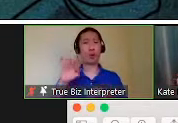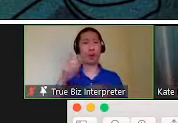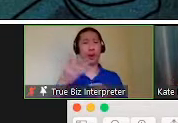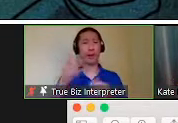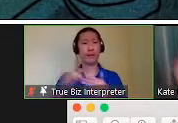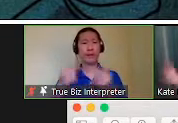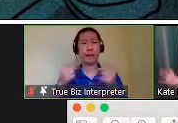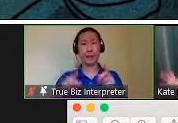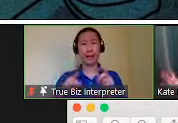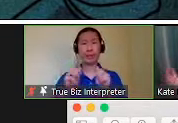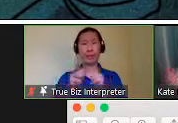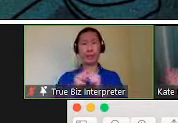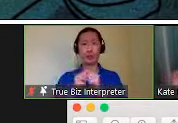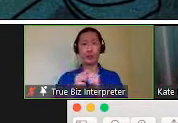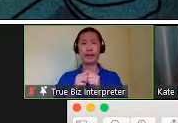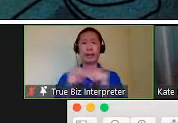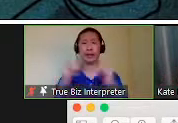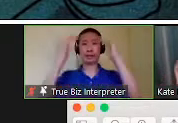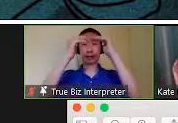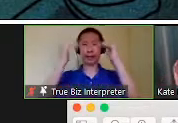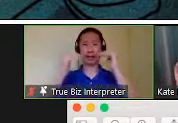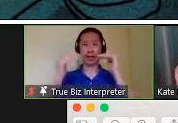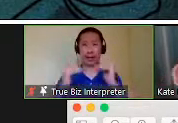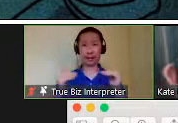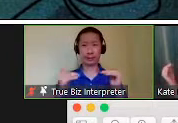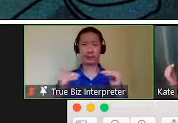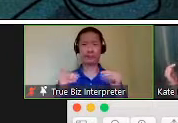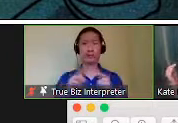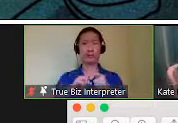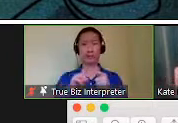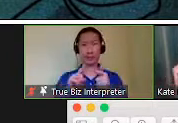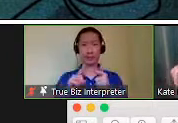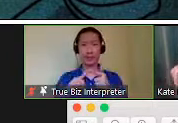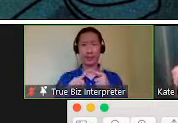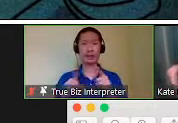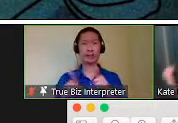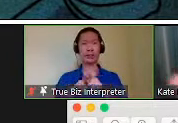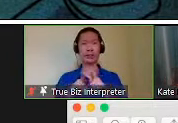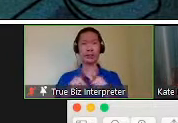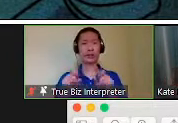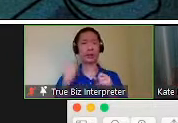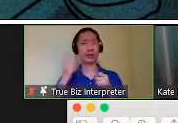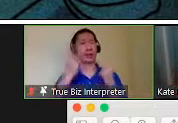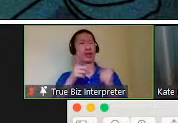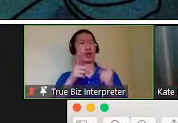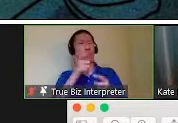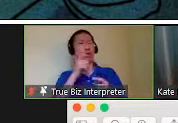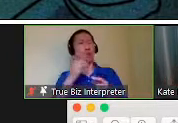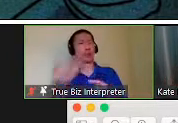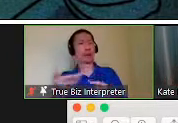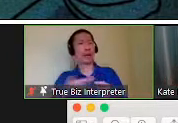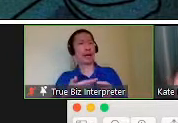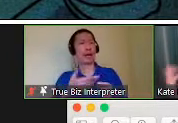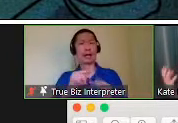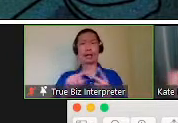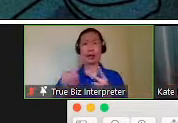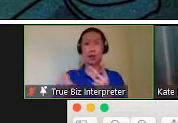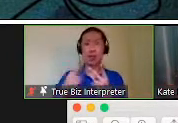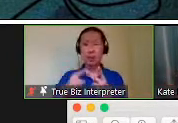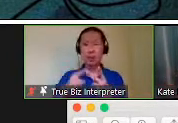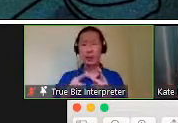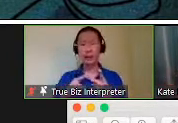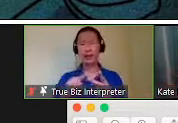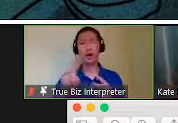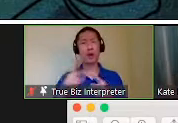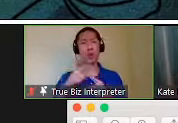hierarchy, you know. But and then the it's also you consider like who's getting hired when, right? It's like when is somebody